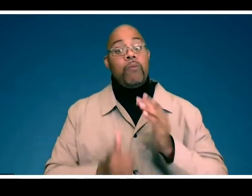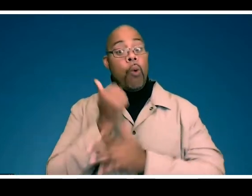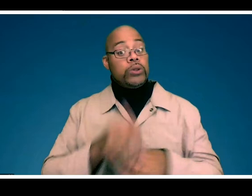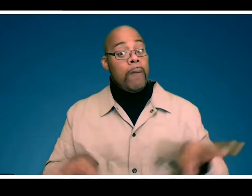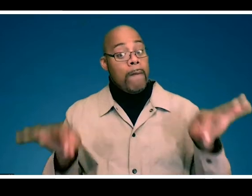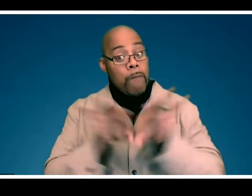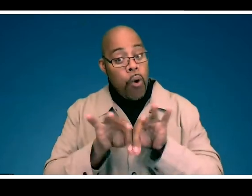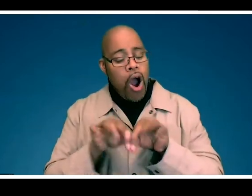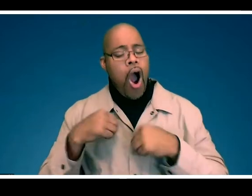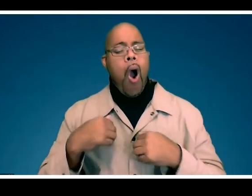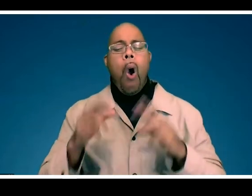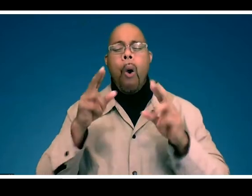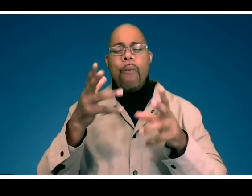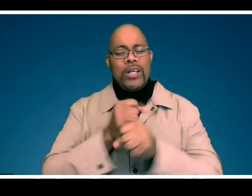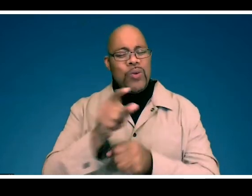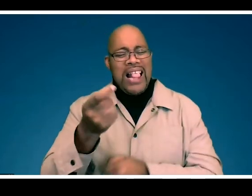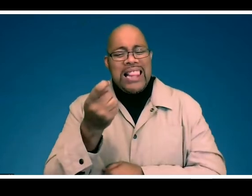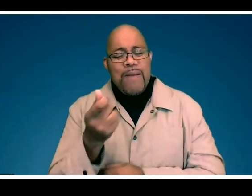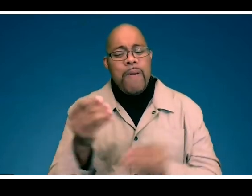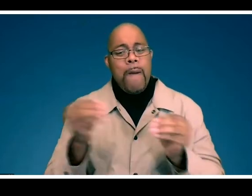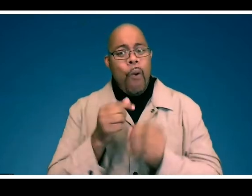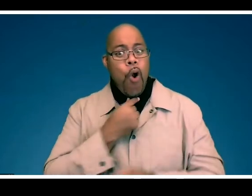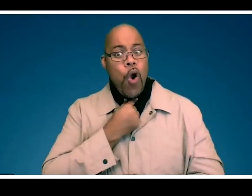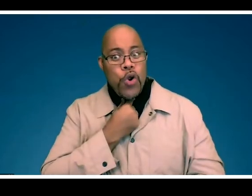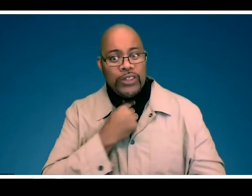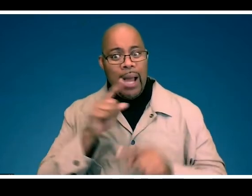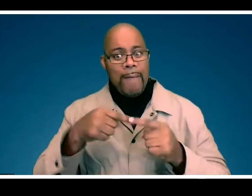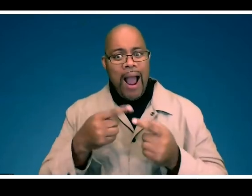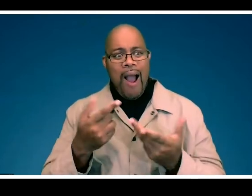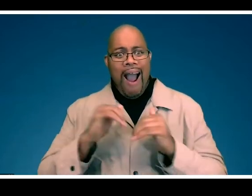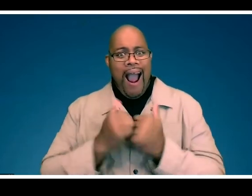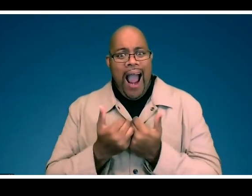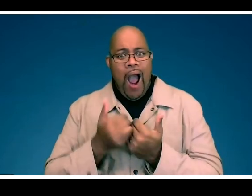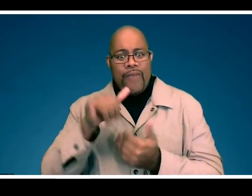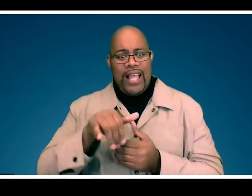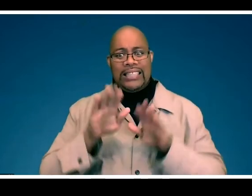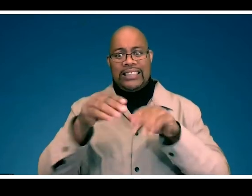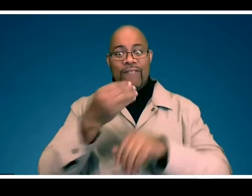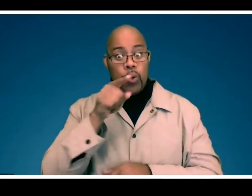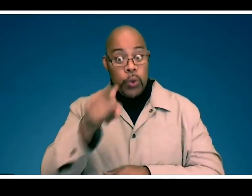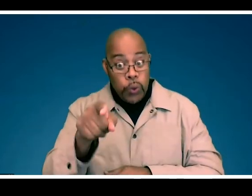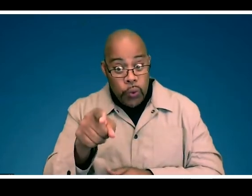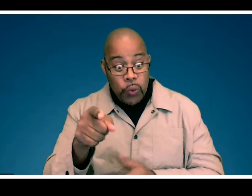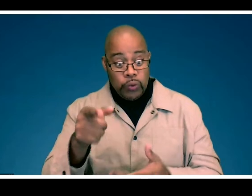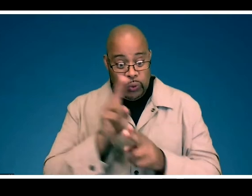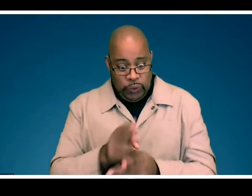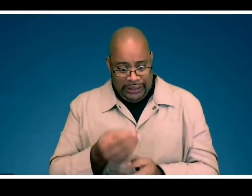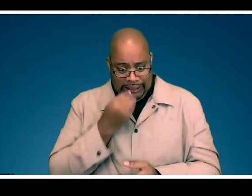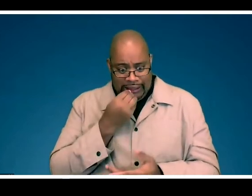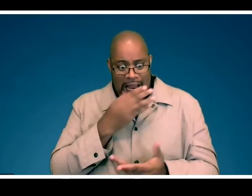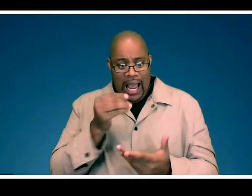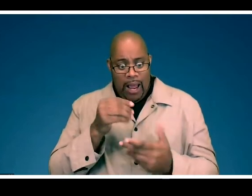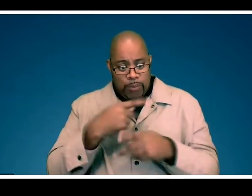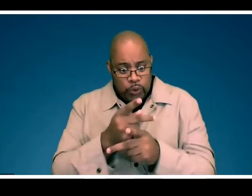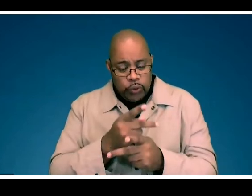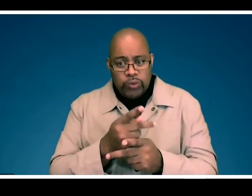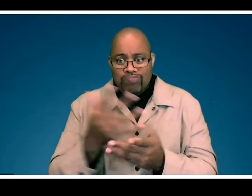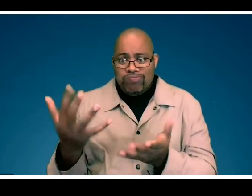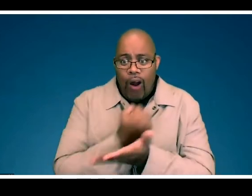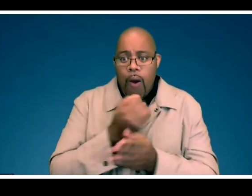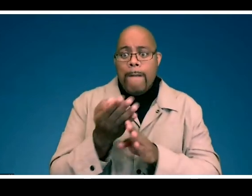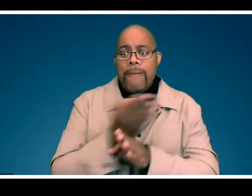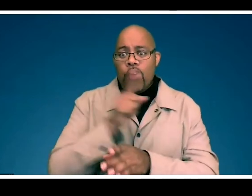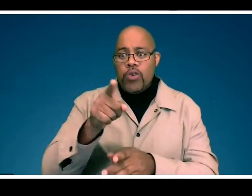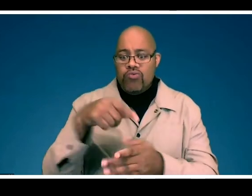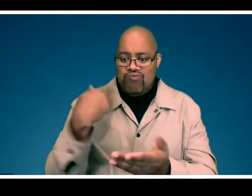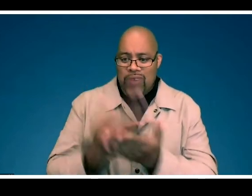importantly, I hope it got you a little more curious about how the seafood you eat is being produced and harvested before